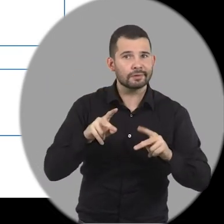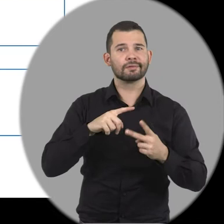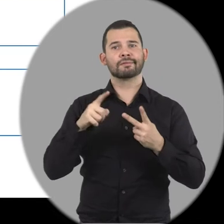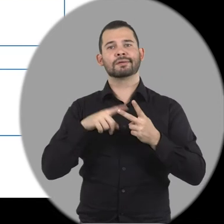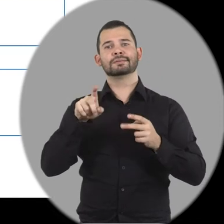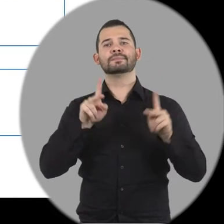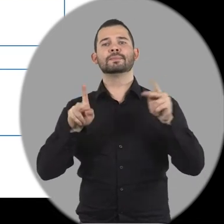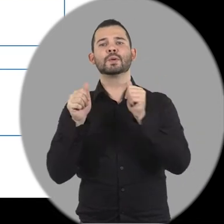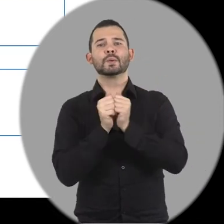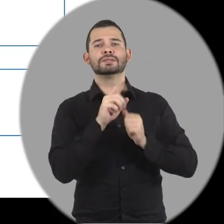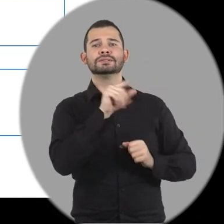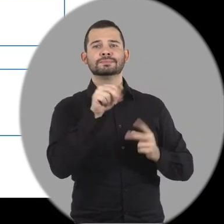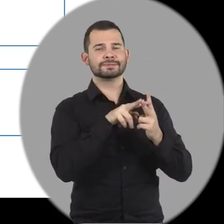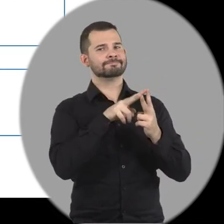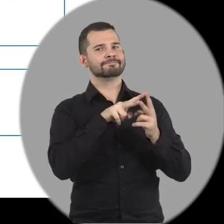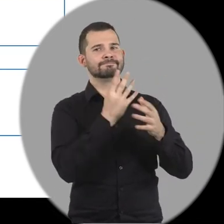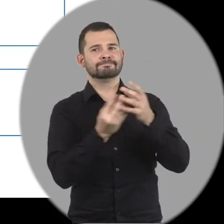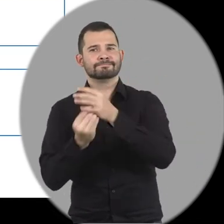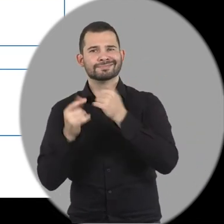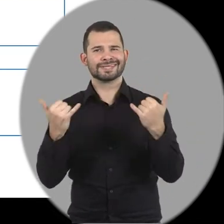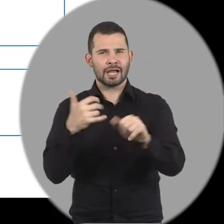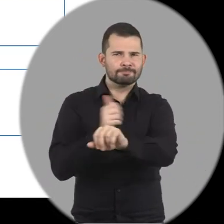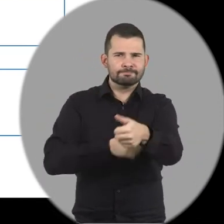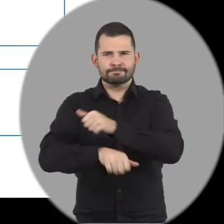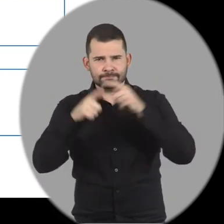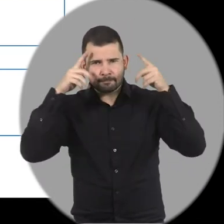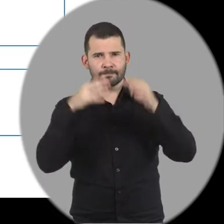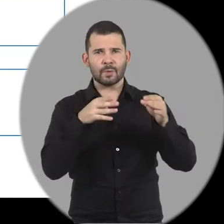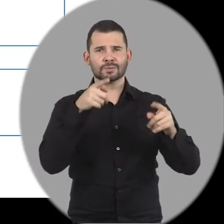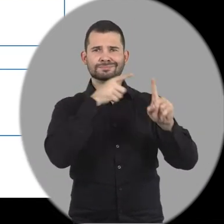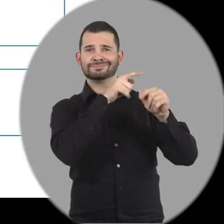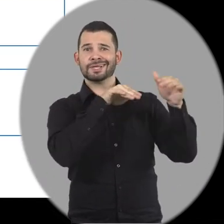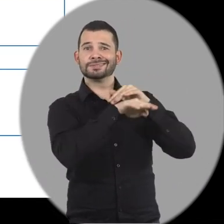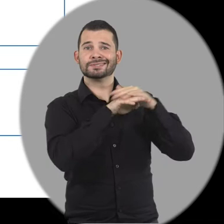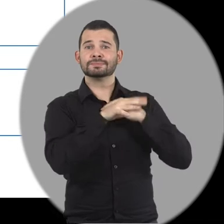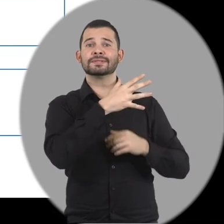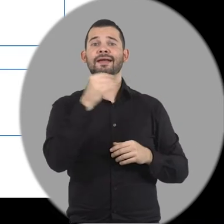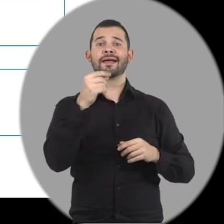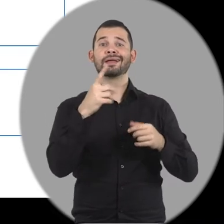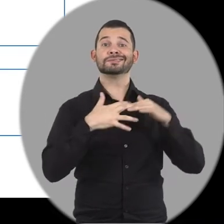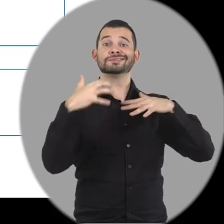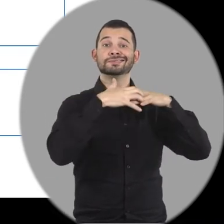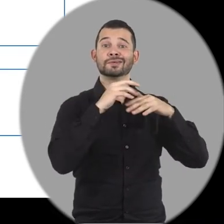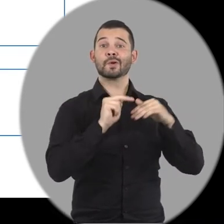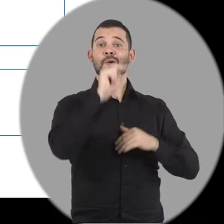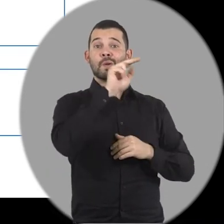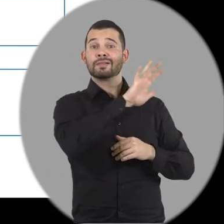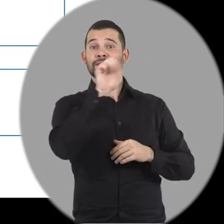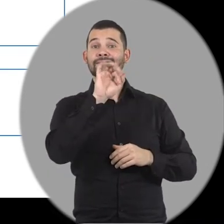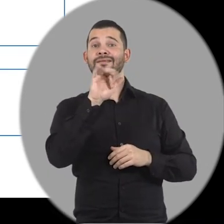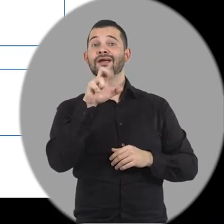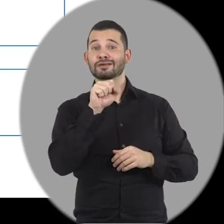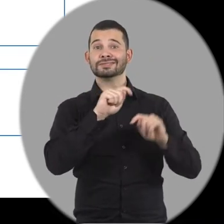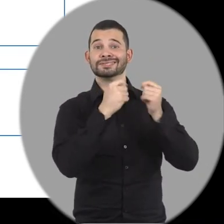disabilities. This has been a focus for us and our colleagues in the Accessibility and Indigenous and Northern Affairs teams at Canada Post. We're